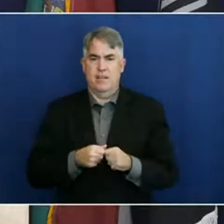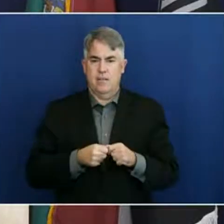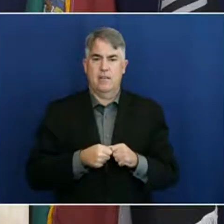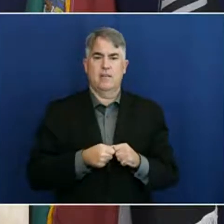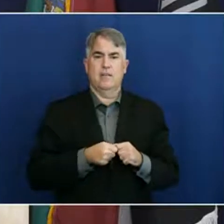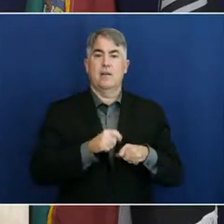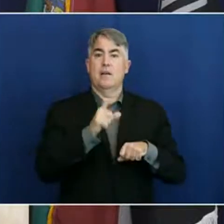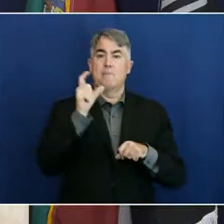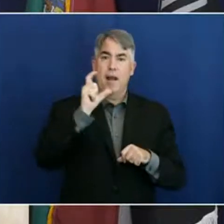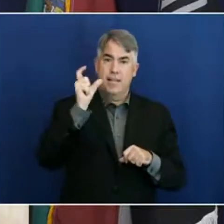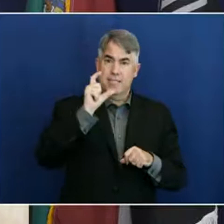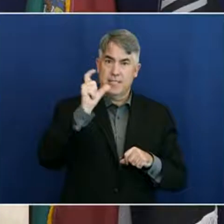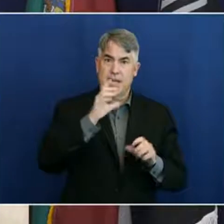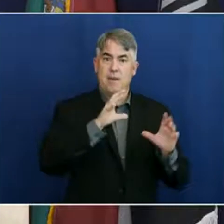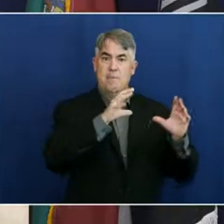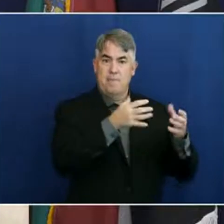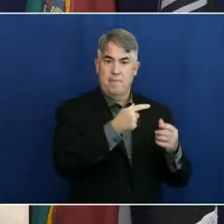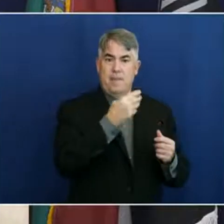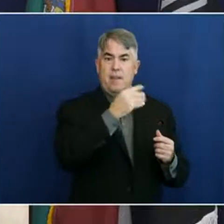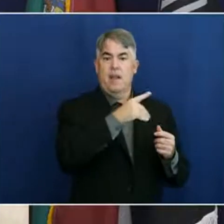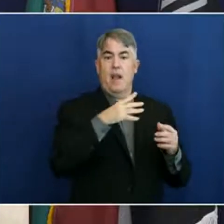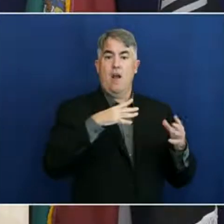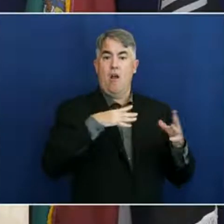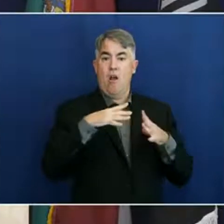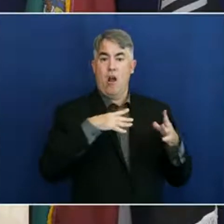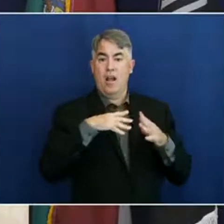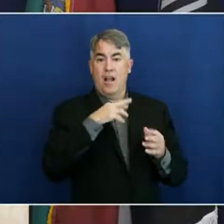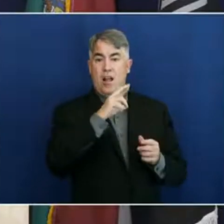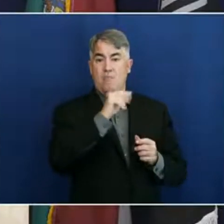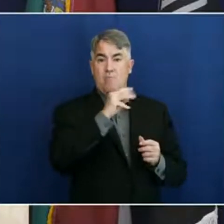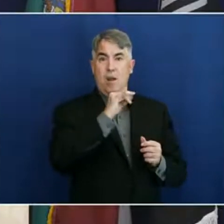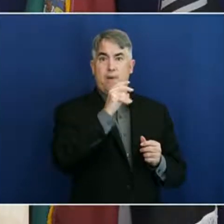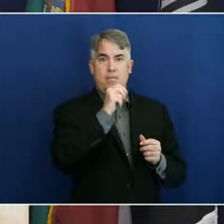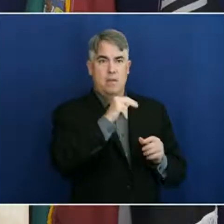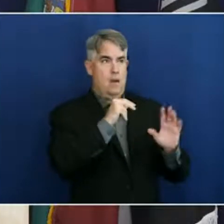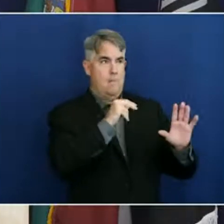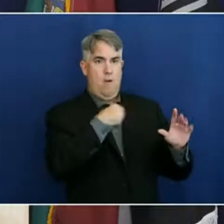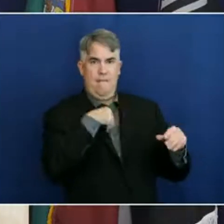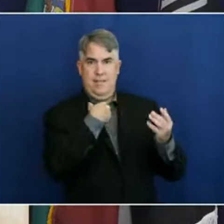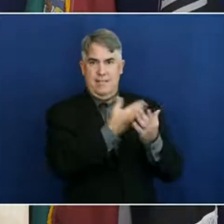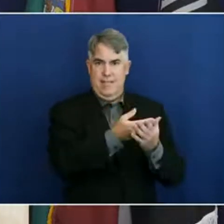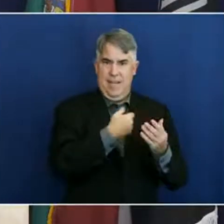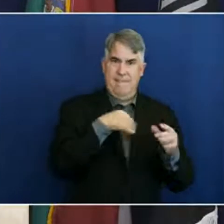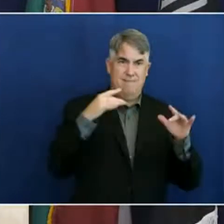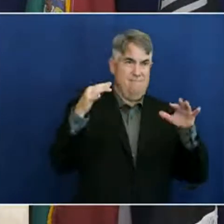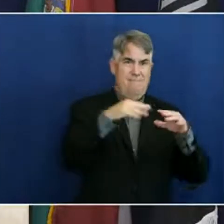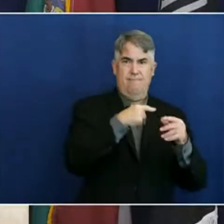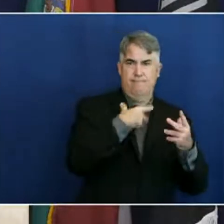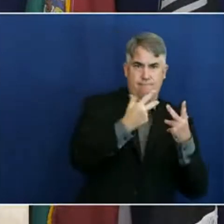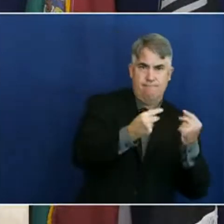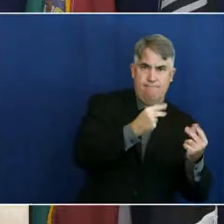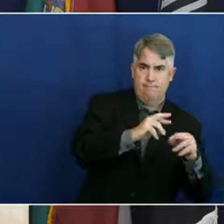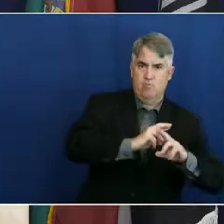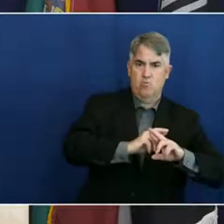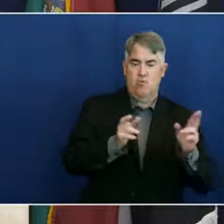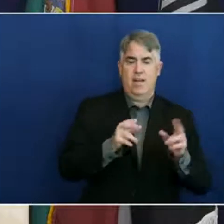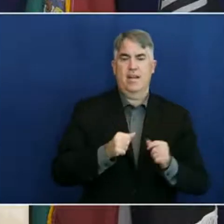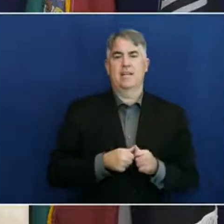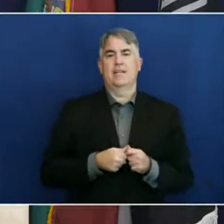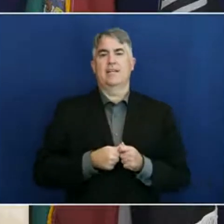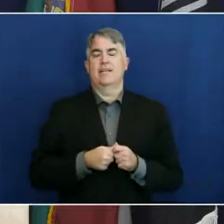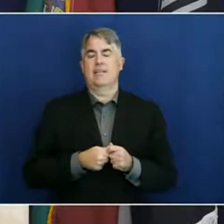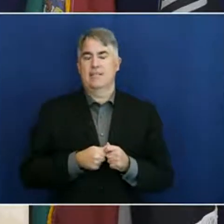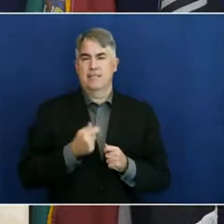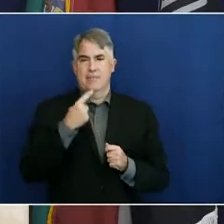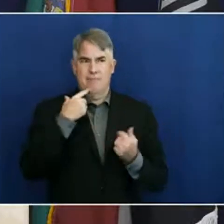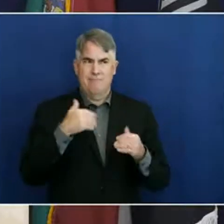about partnerships for employers and businesses and way people can sign up to get on a list to have a pop-up or drop-in